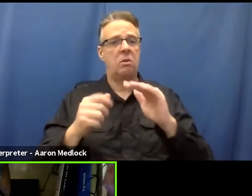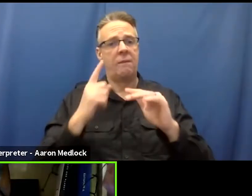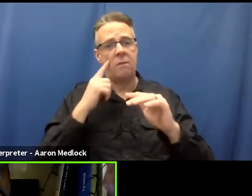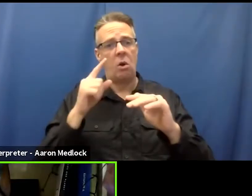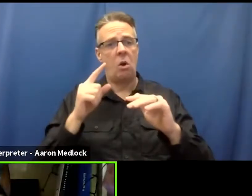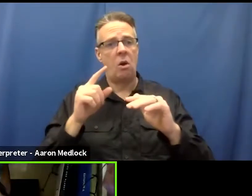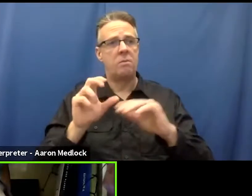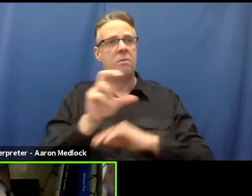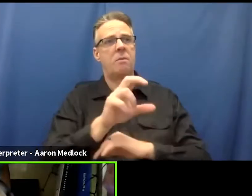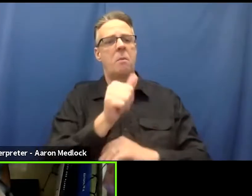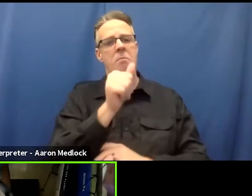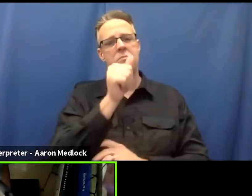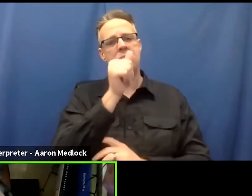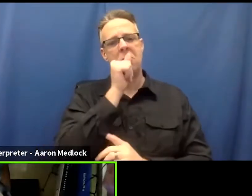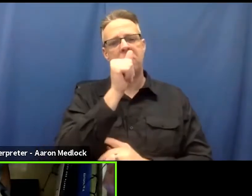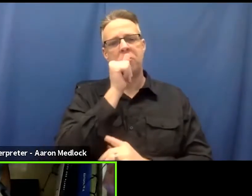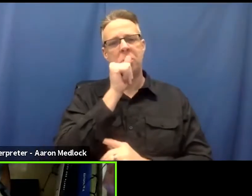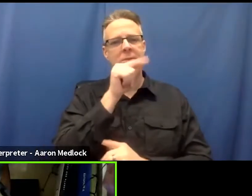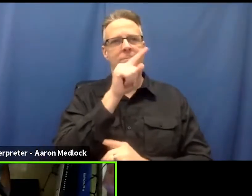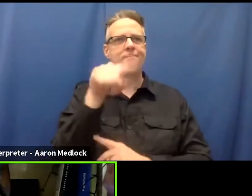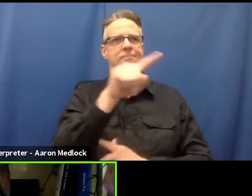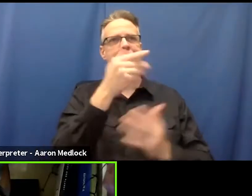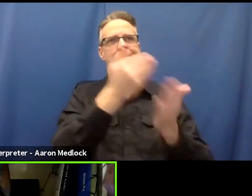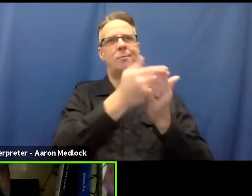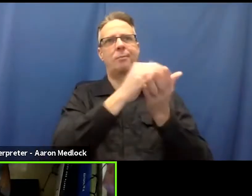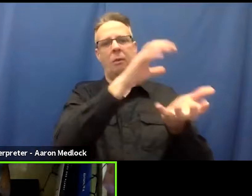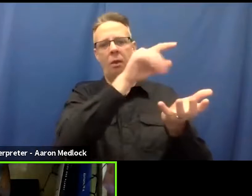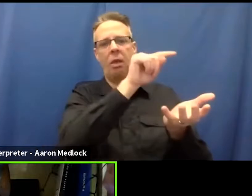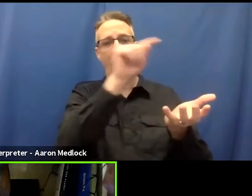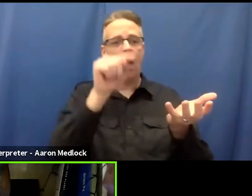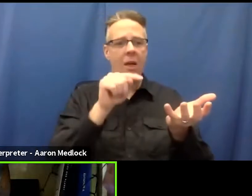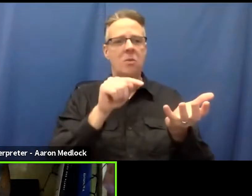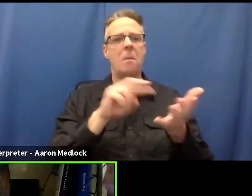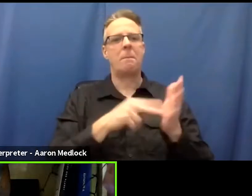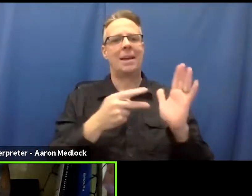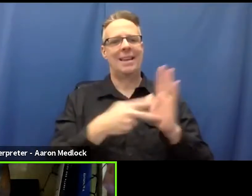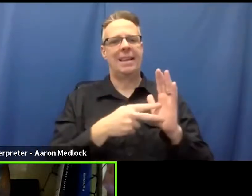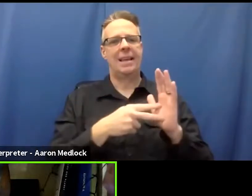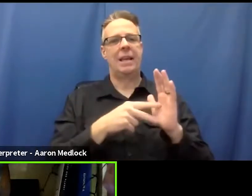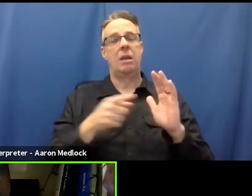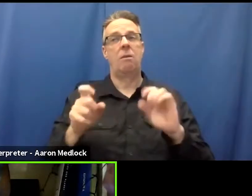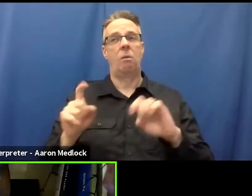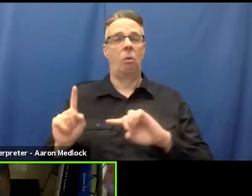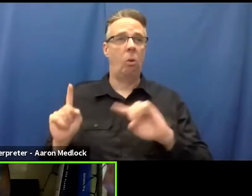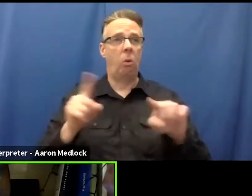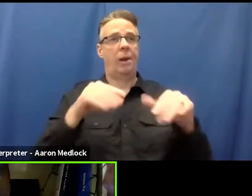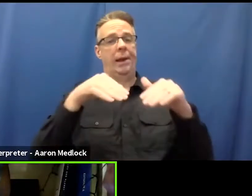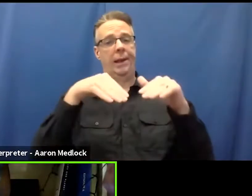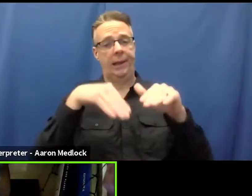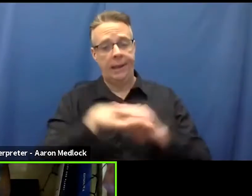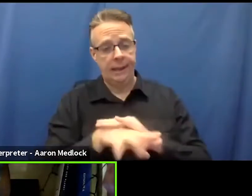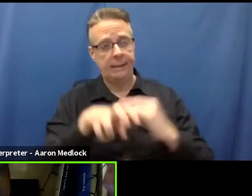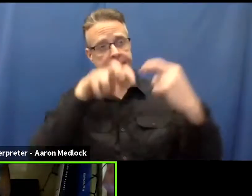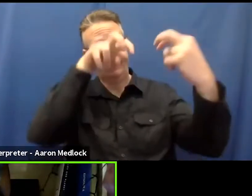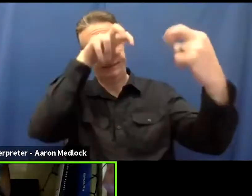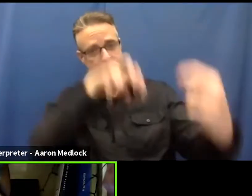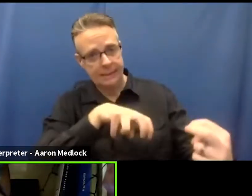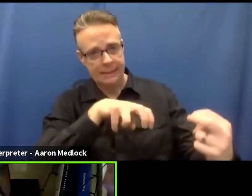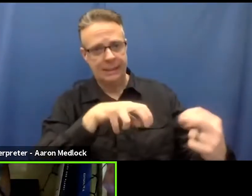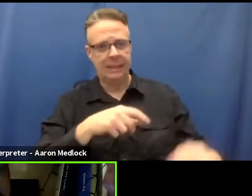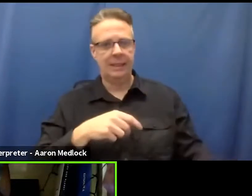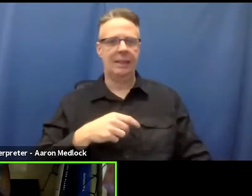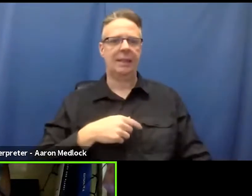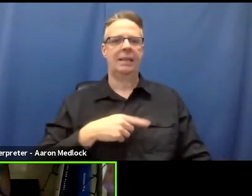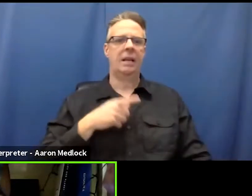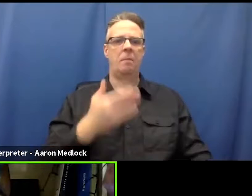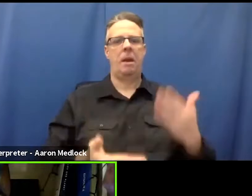of private providers so that people will go and have assessments with somebody who has, attended a